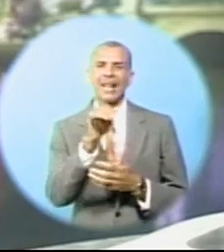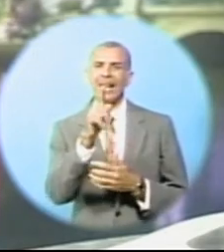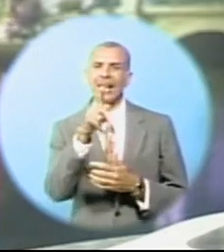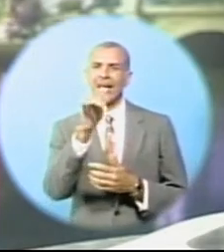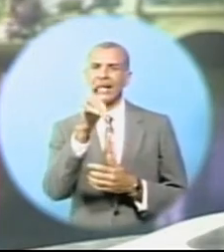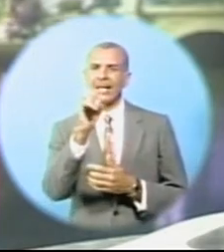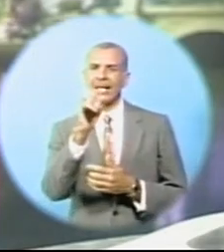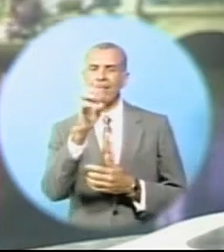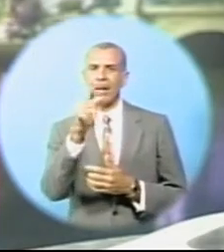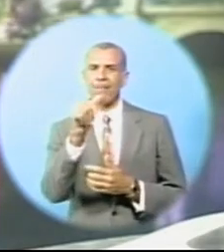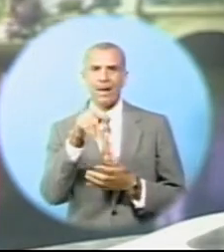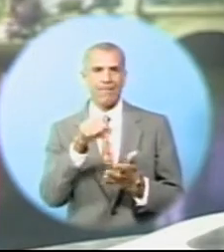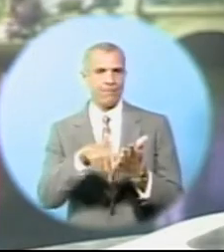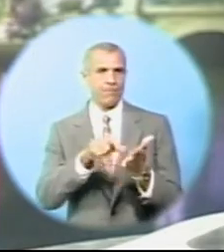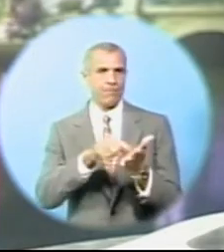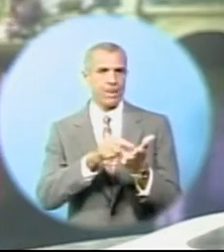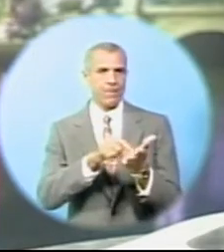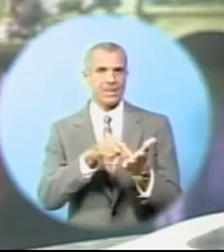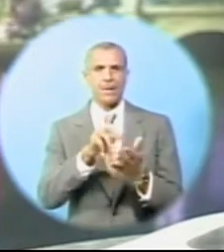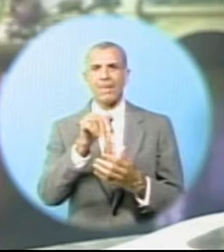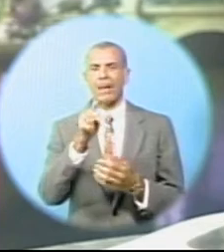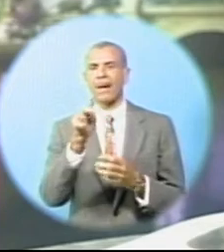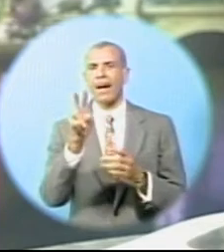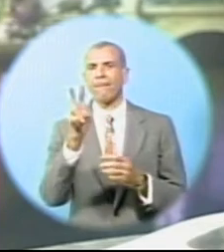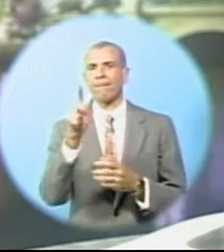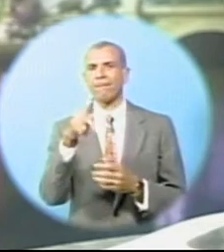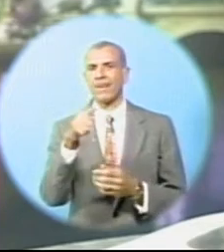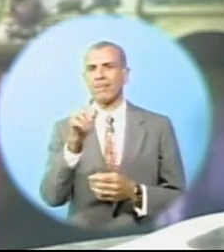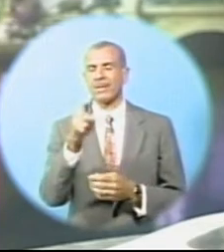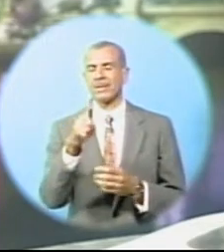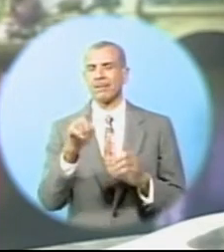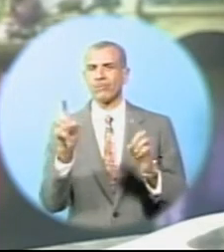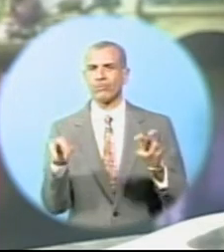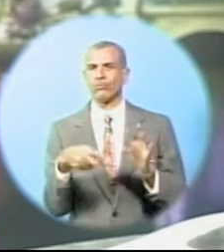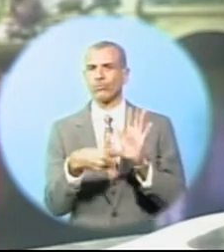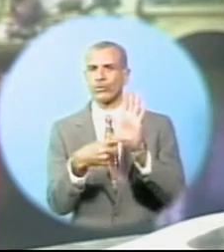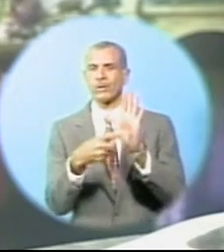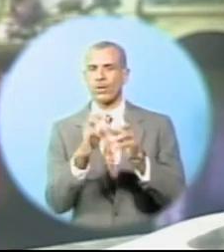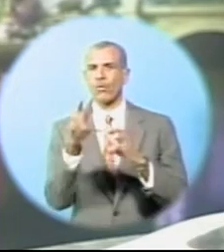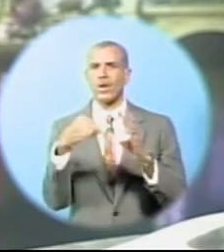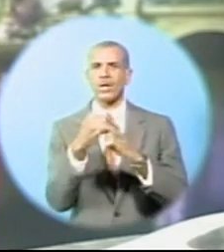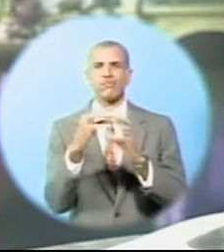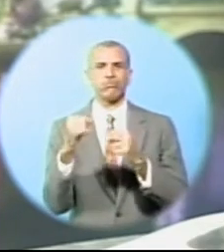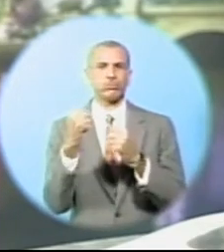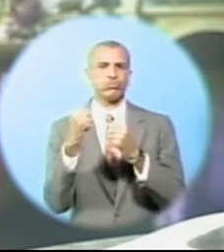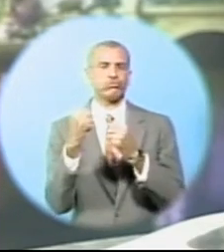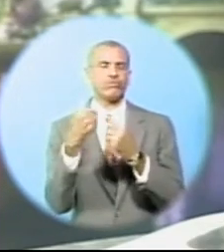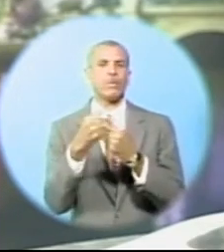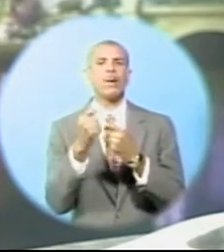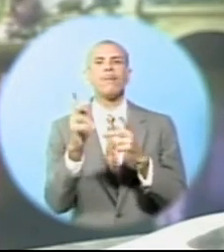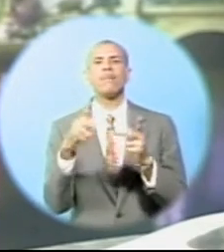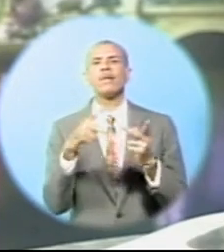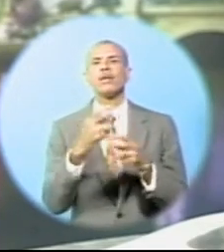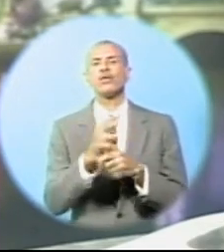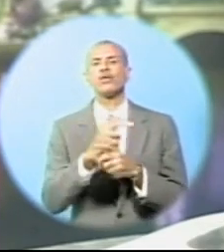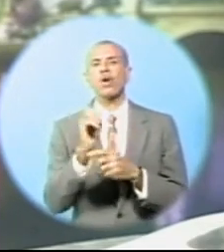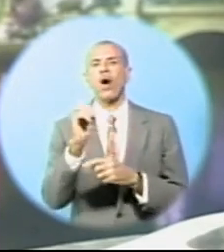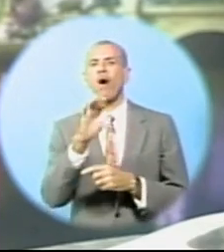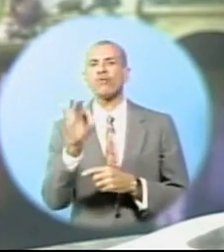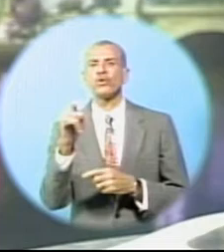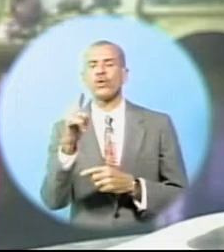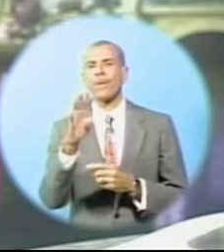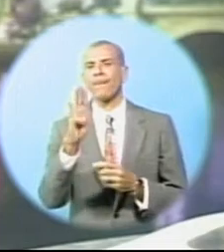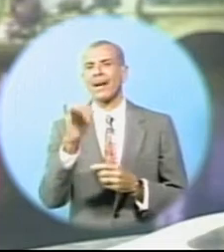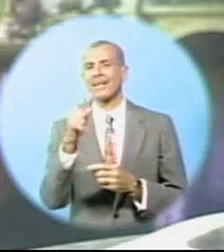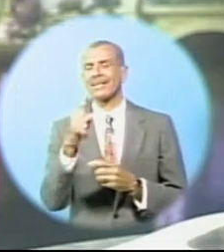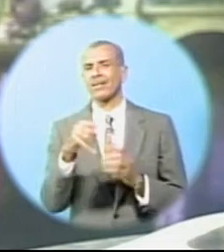Panama Papers. The so-called Panama Papers expose how some of the world's most powerful people have used offshore bank accounts